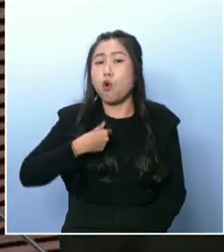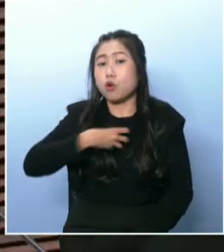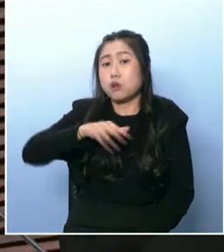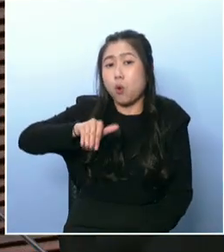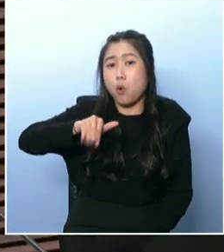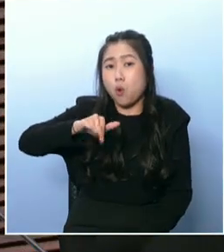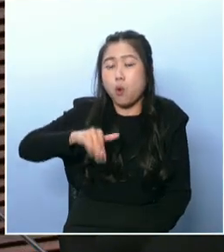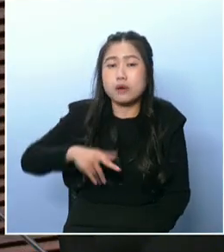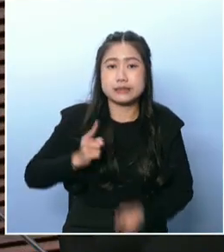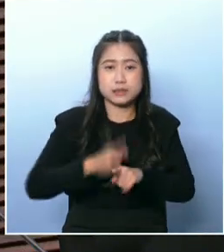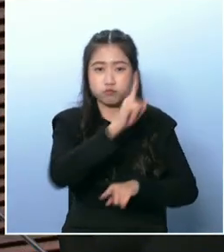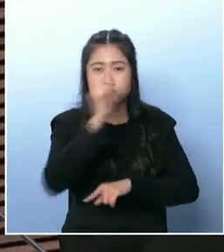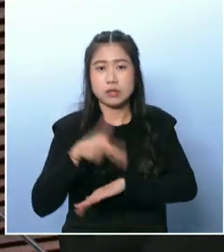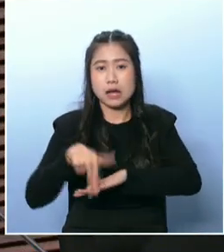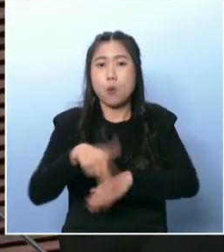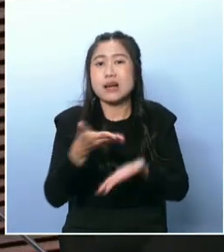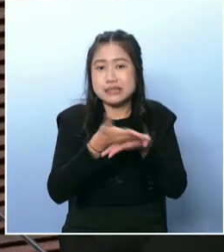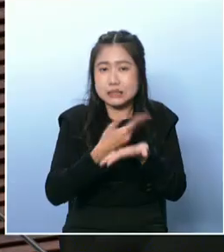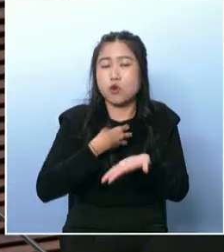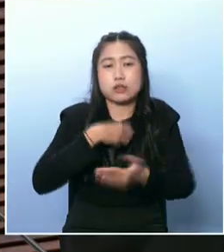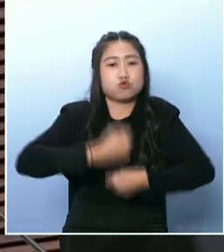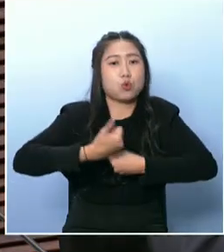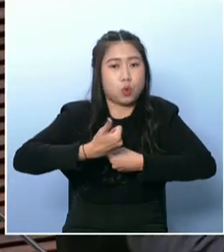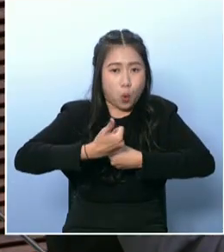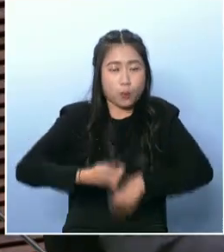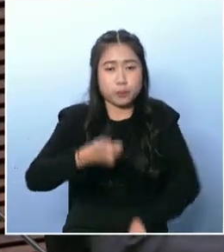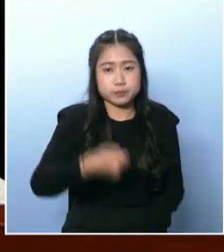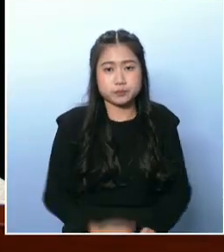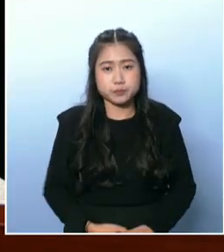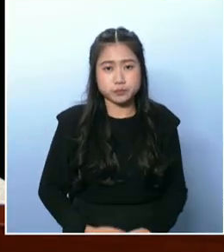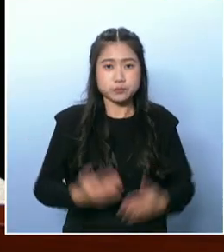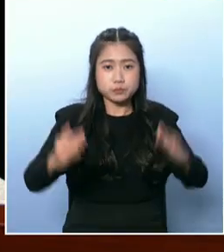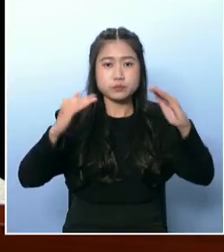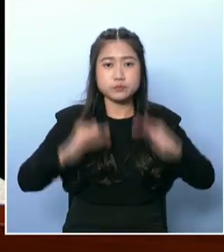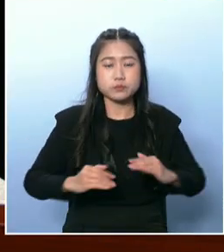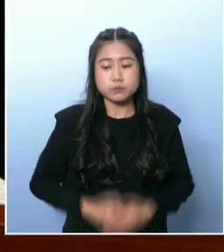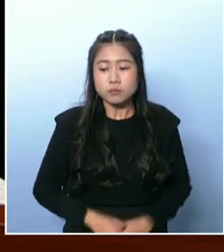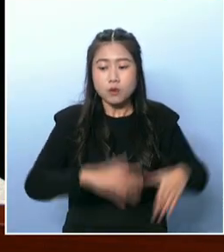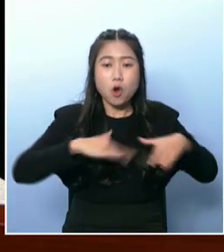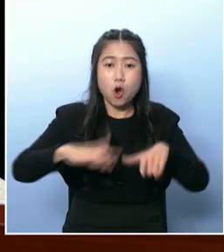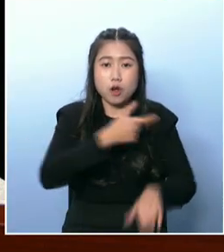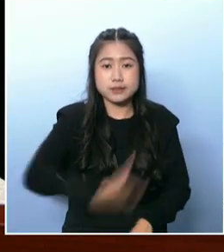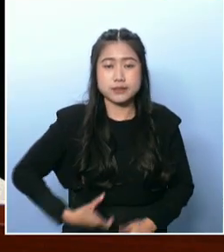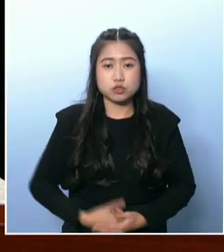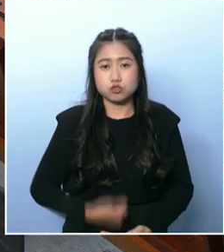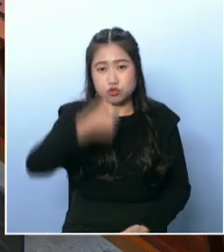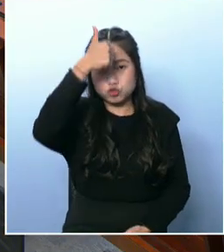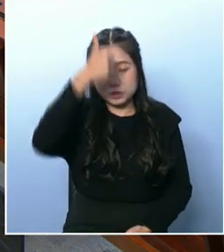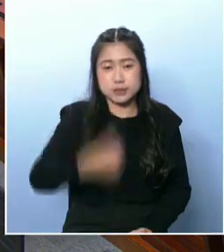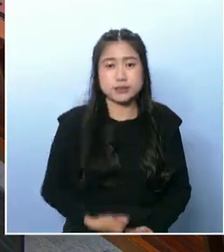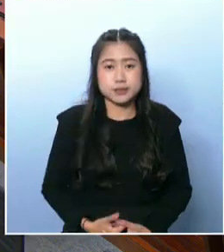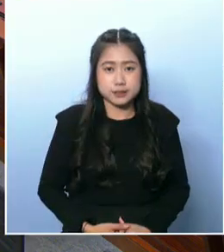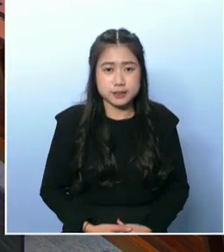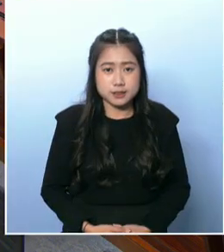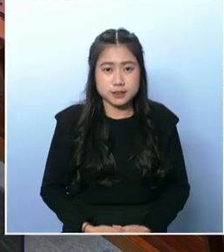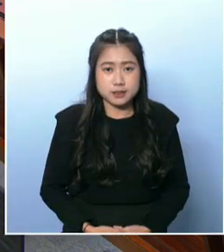you think it is adequate for your use. Yes, we think that the current exemption clauses are sufficient for the pilots that we have in mind. Next, Ms.